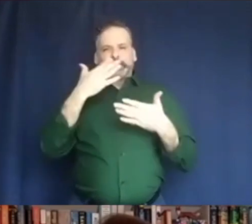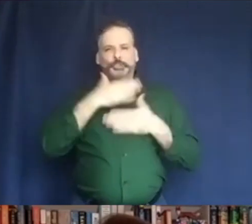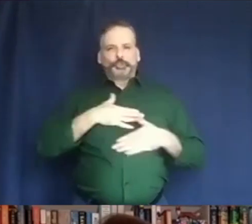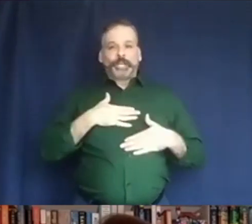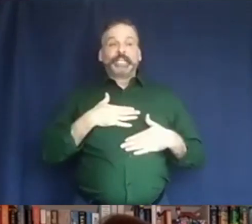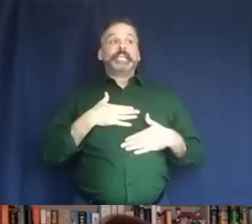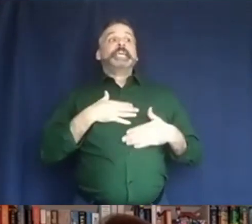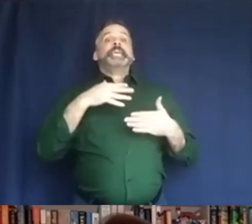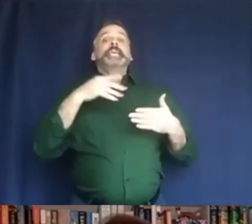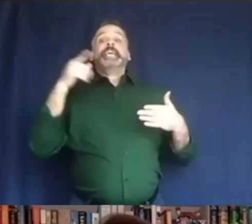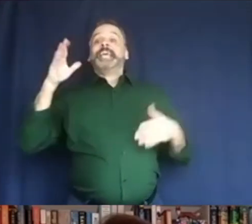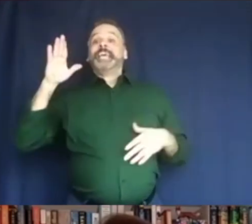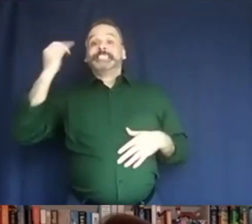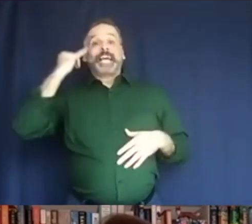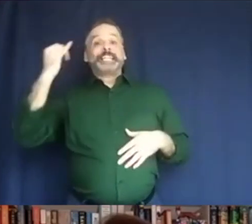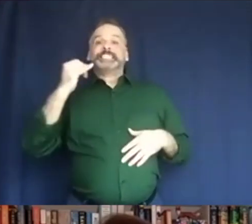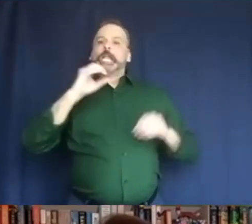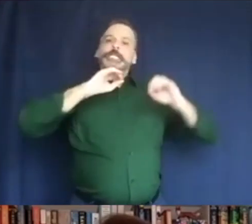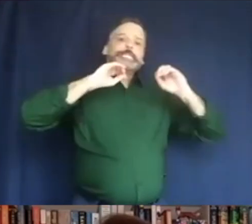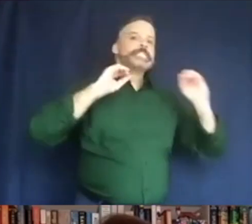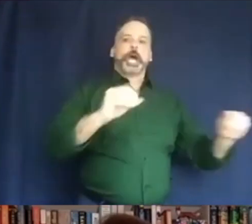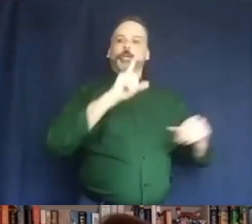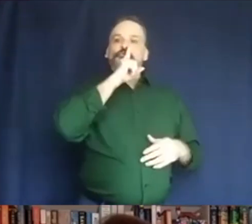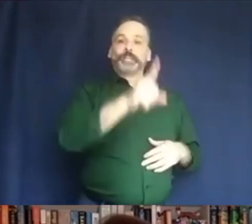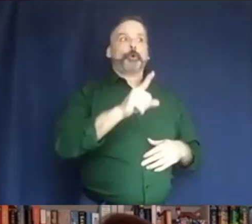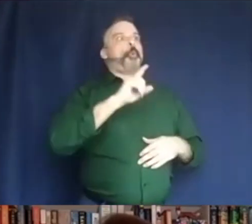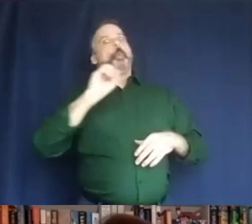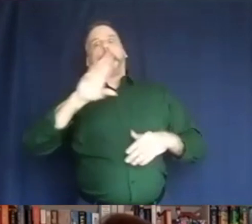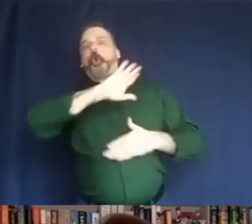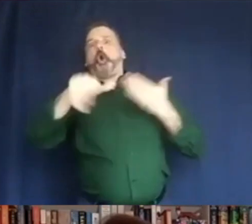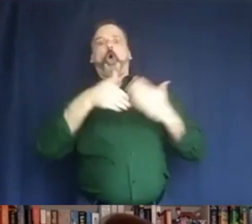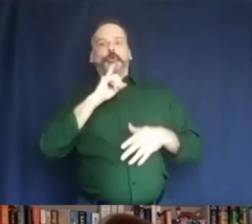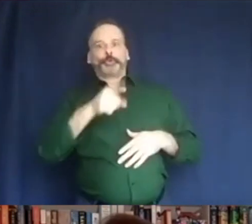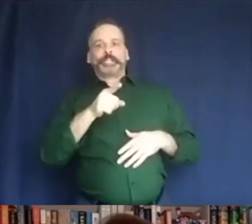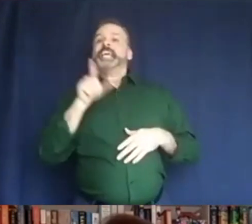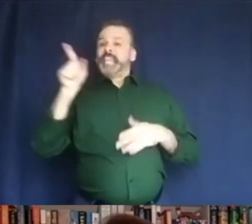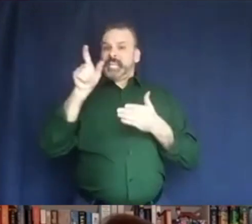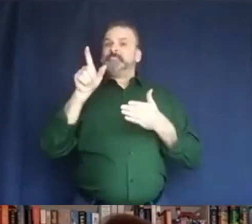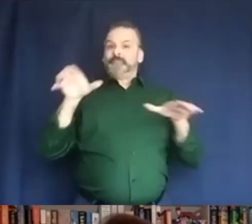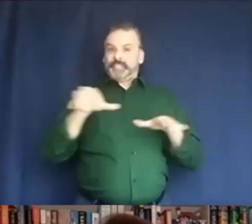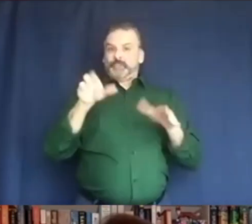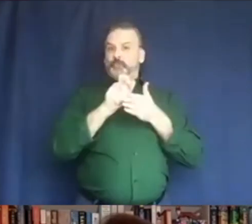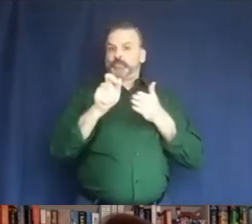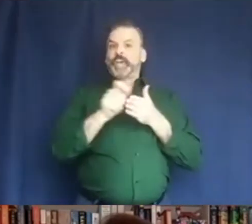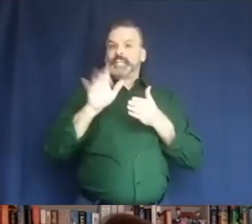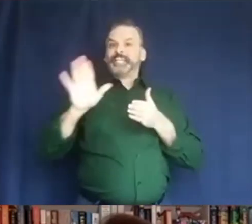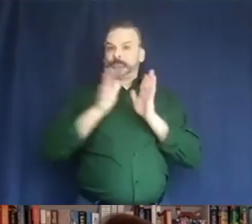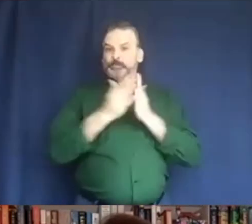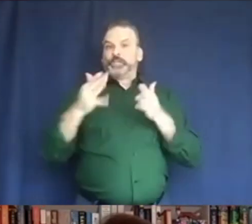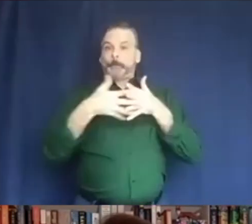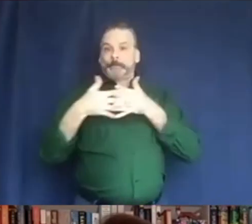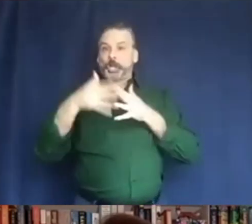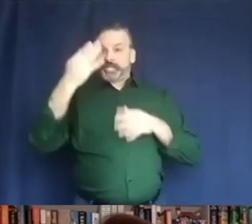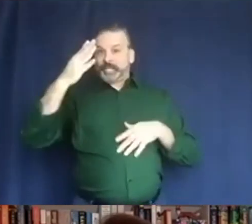or all of them exist, and that he does that in American Gods as well. And I found that really fascinating as an idea. And that's